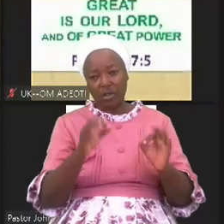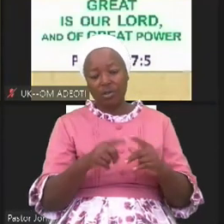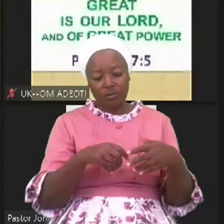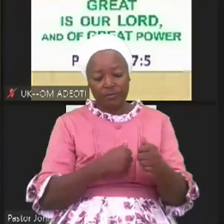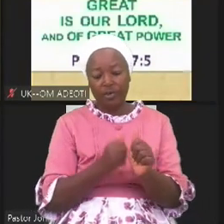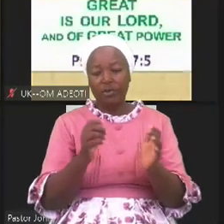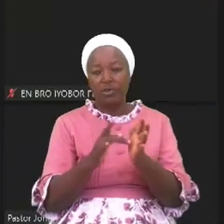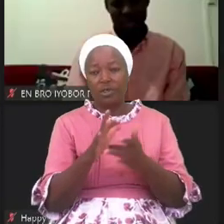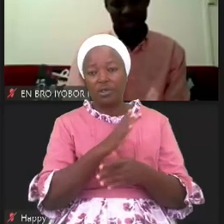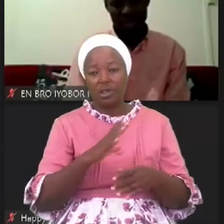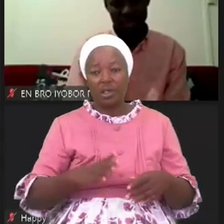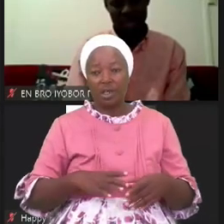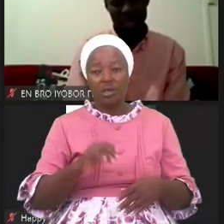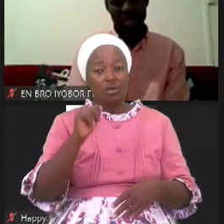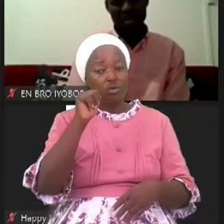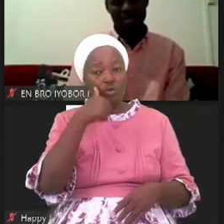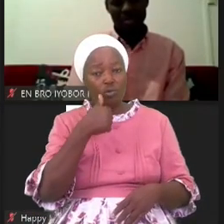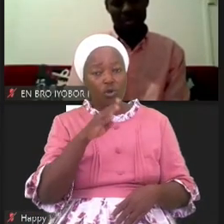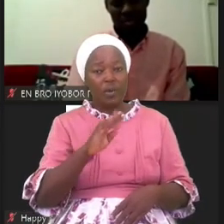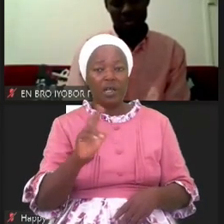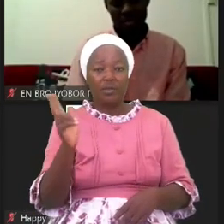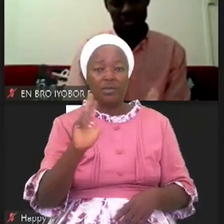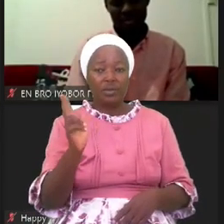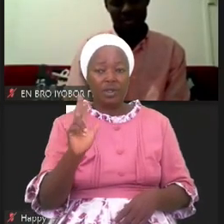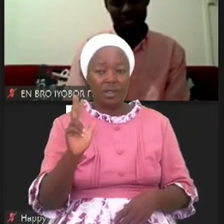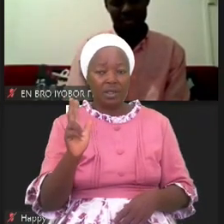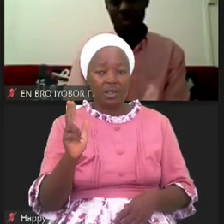just at the pavilion over there,